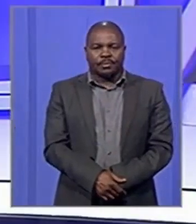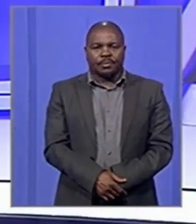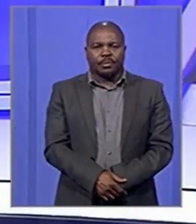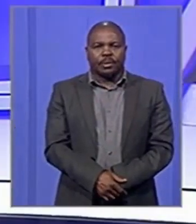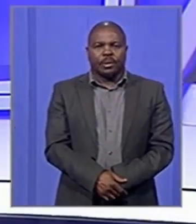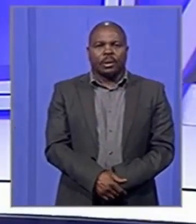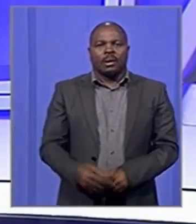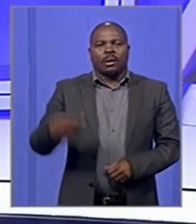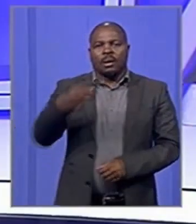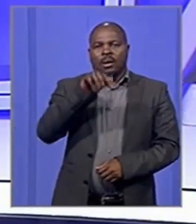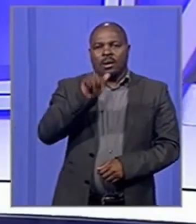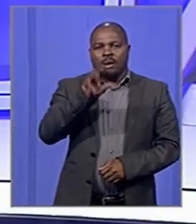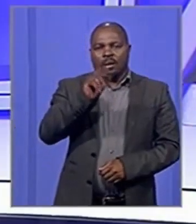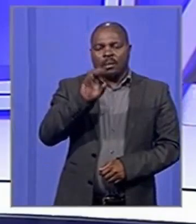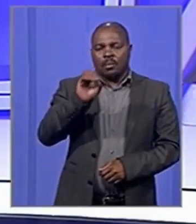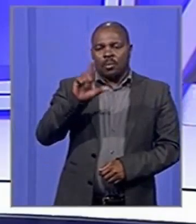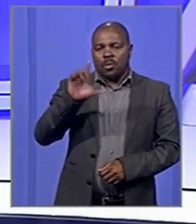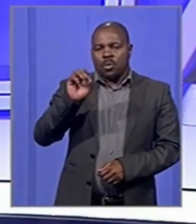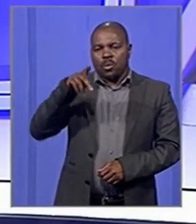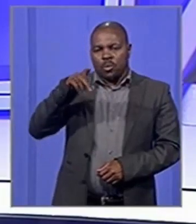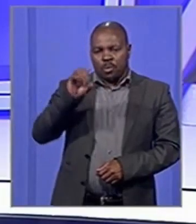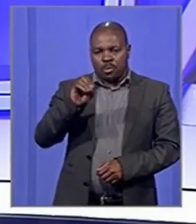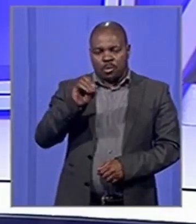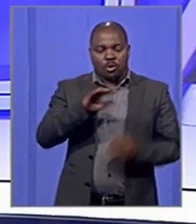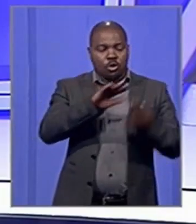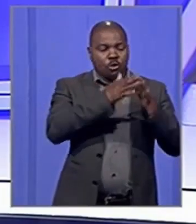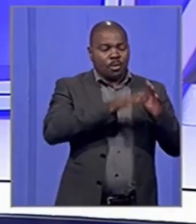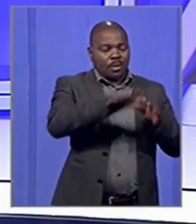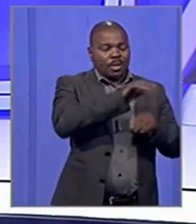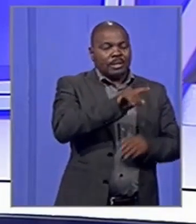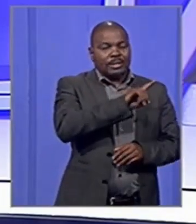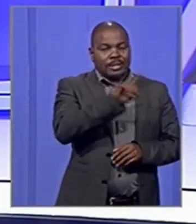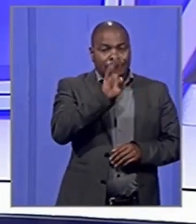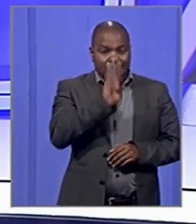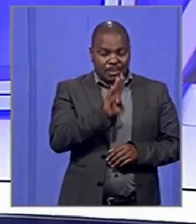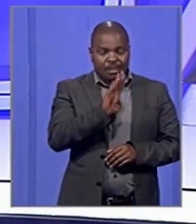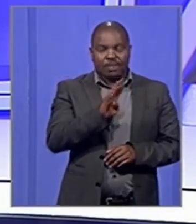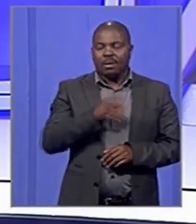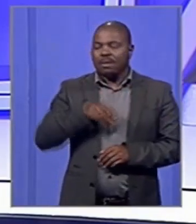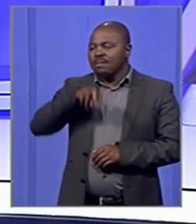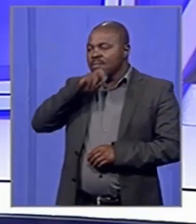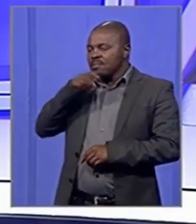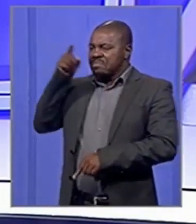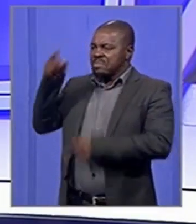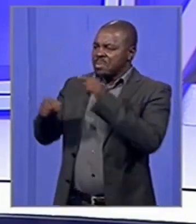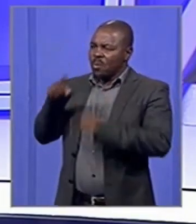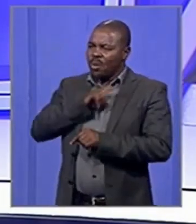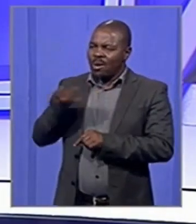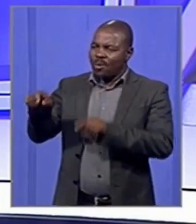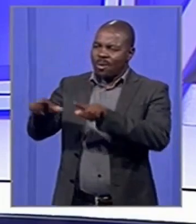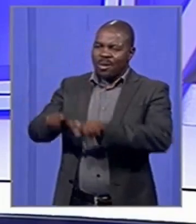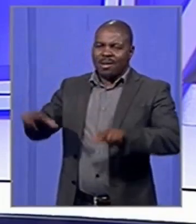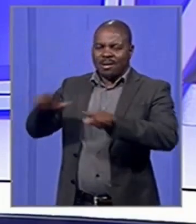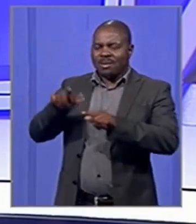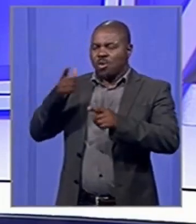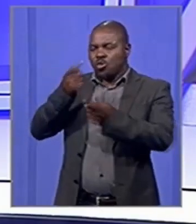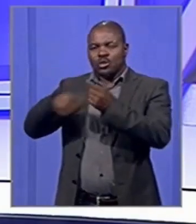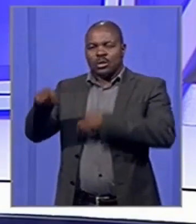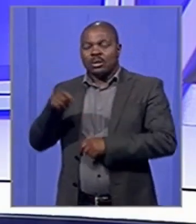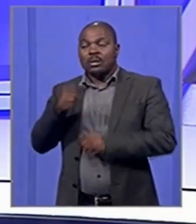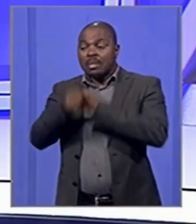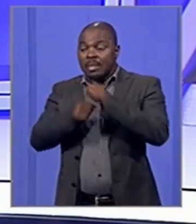Baaiba Kgamolopo Zebediela provinseng ya Limpopo ba qosa morena wa lehae ka ho rekisa karolo ya mobu wa setjhaba o ka 2009 ho ile nga